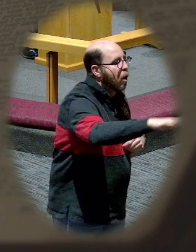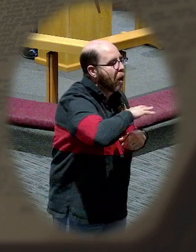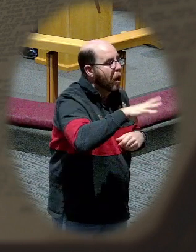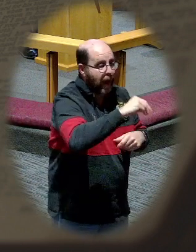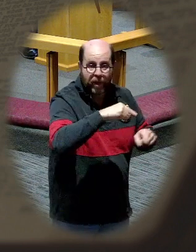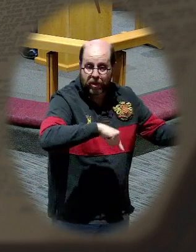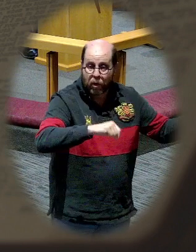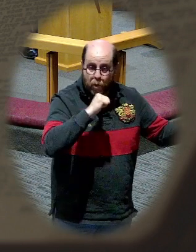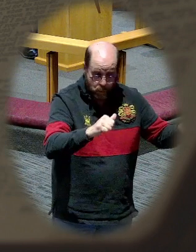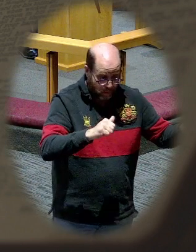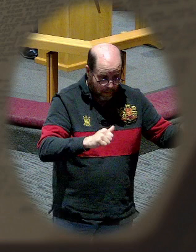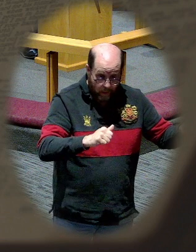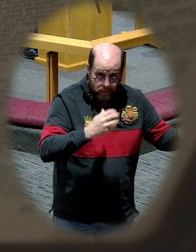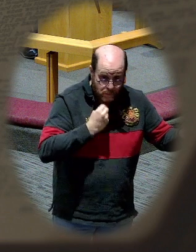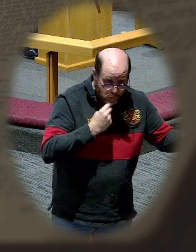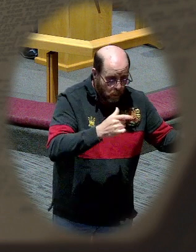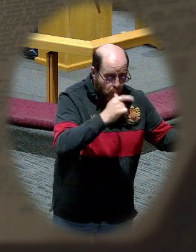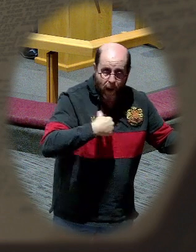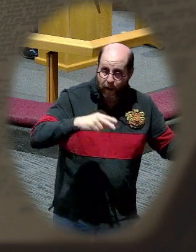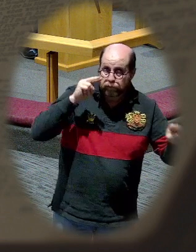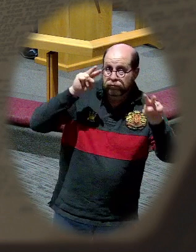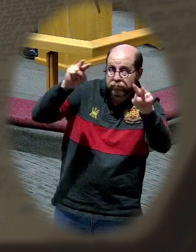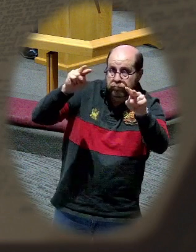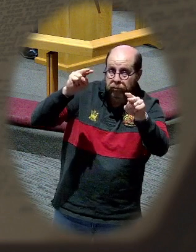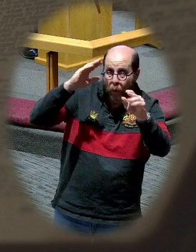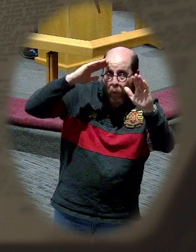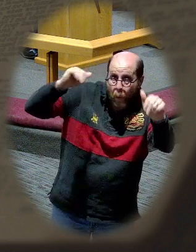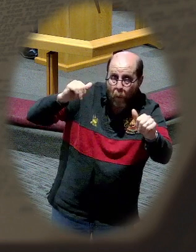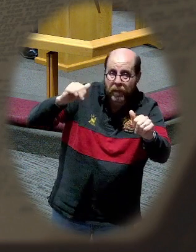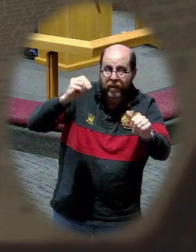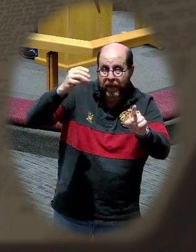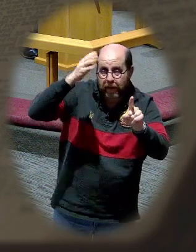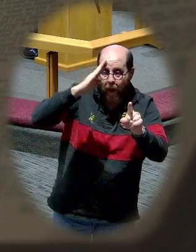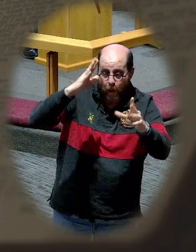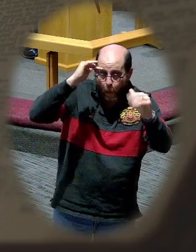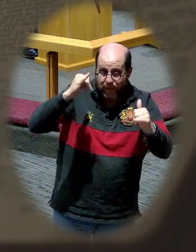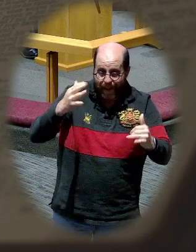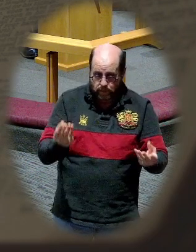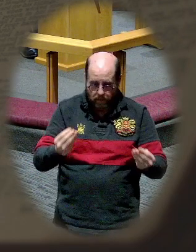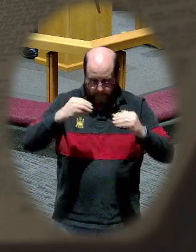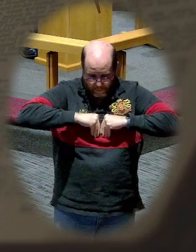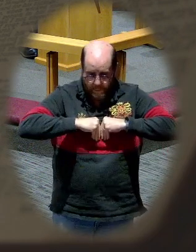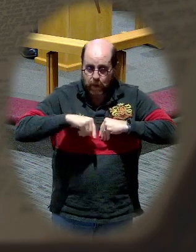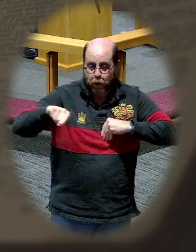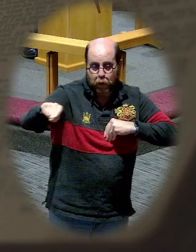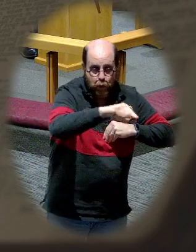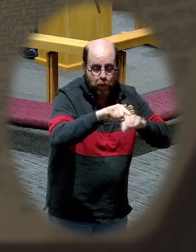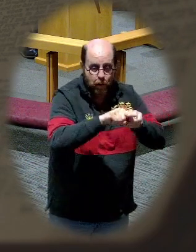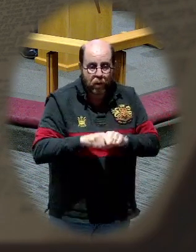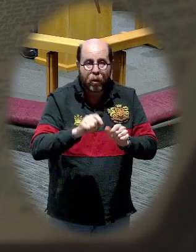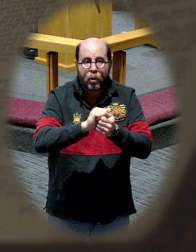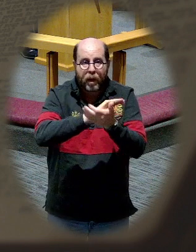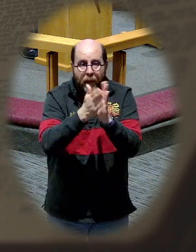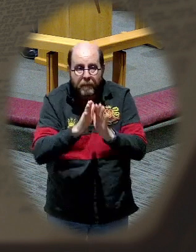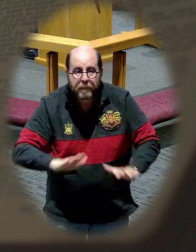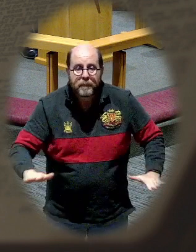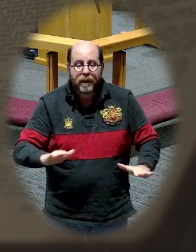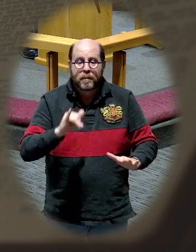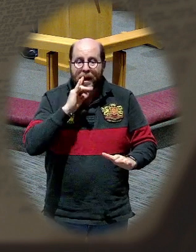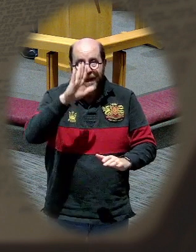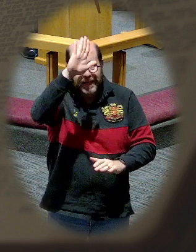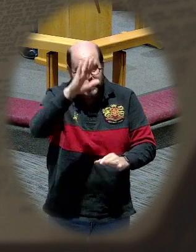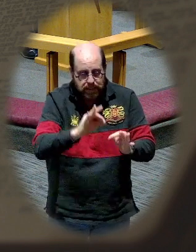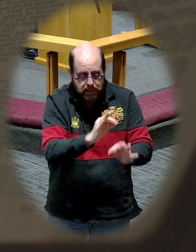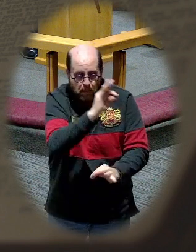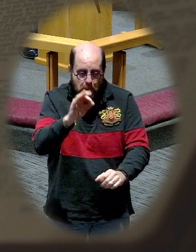In him will the Gentiles hope. May the God of hope fill you with all joy and peace in believing, so that by the power